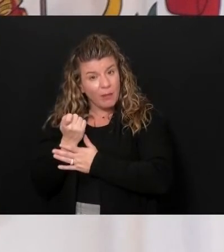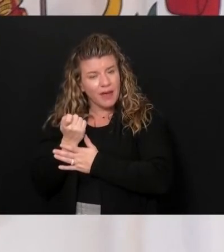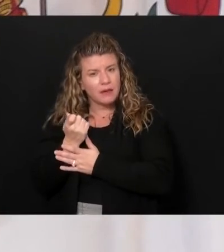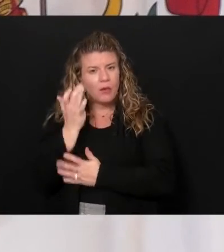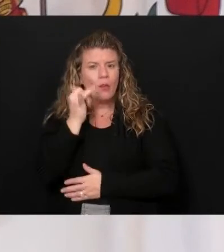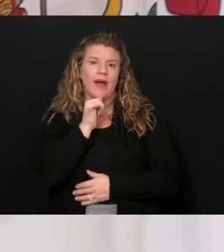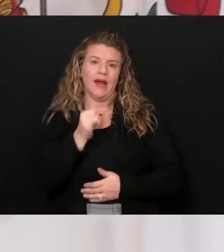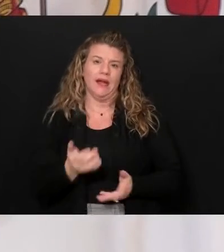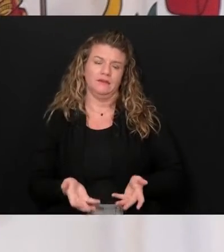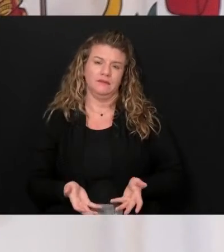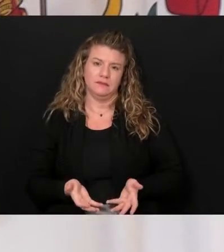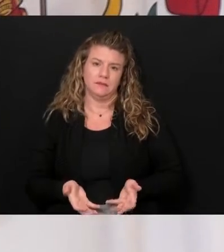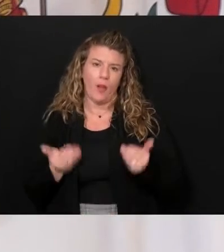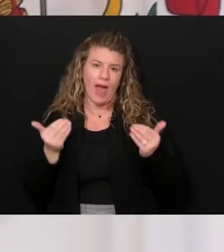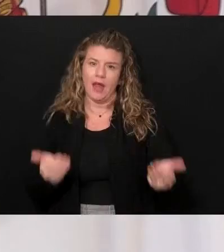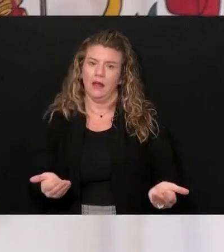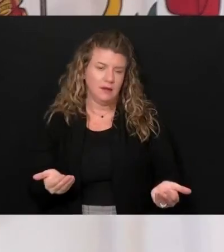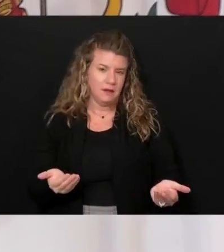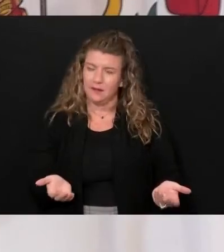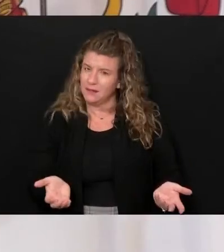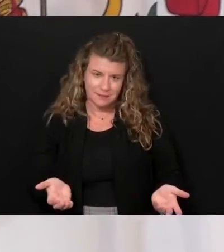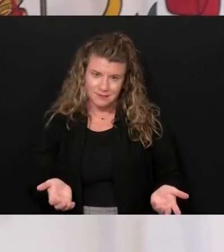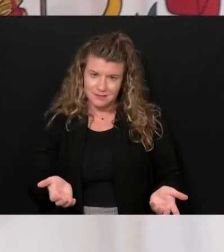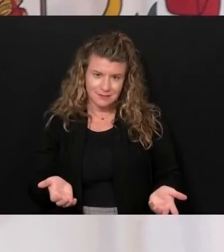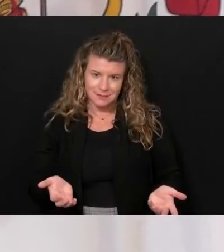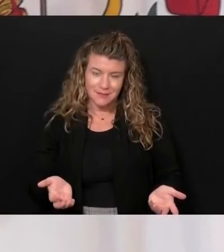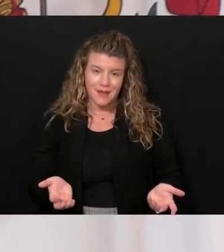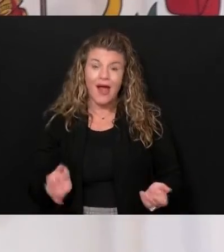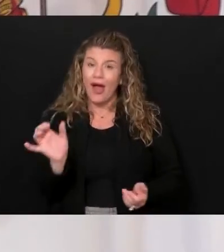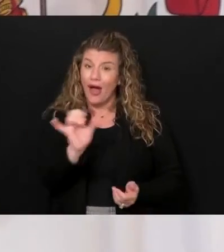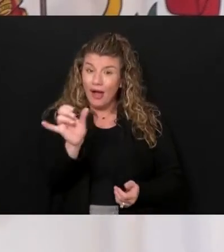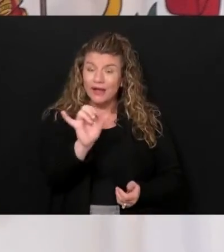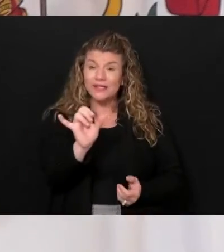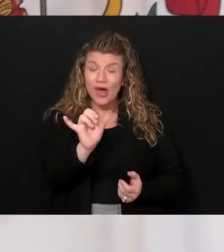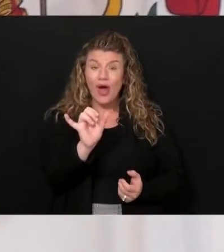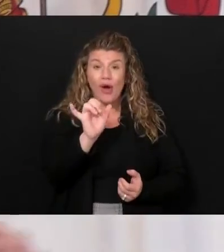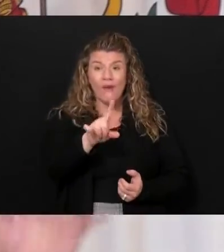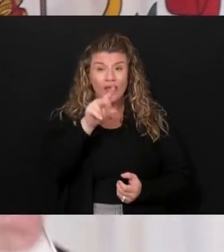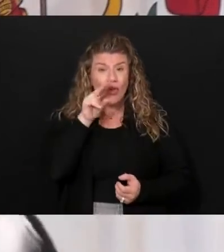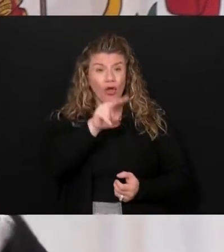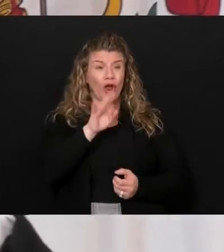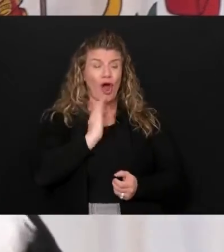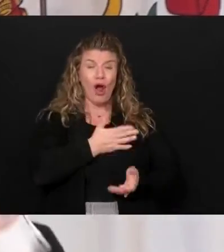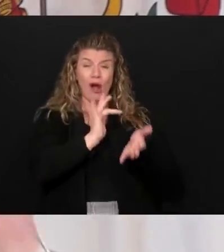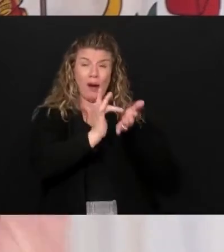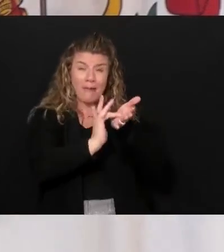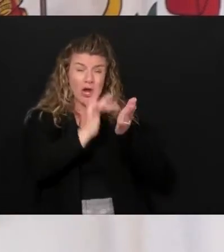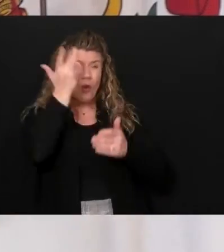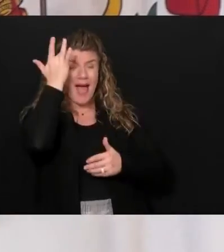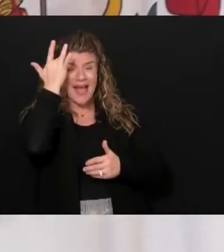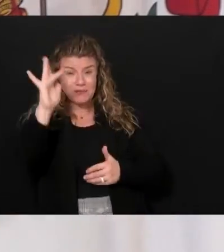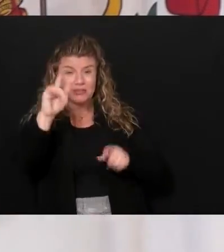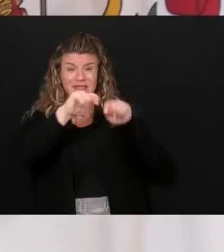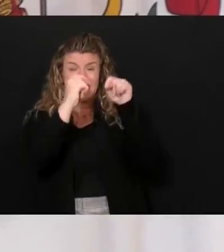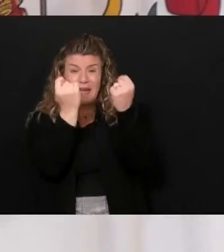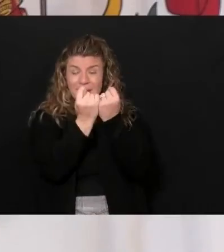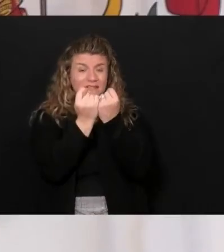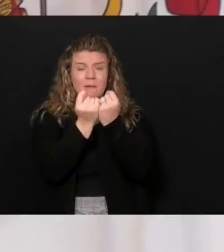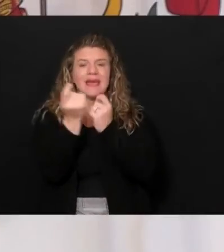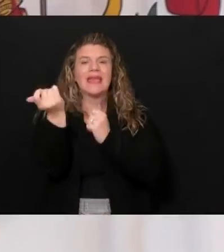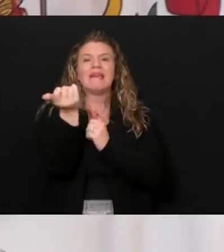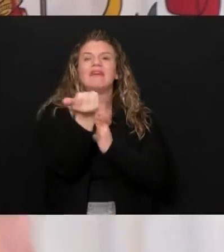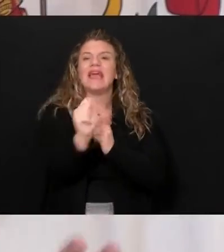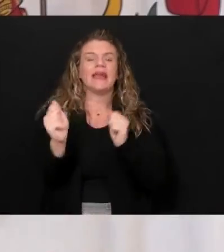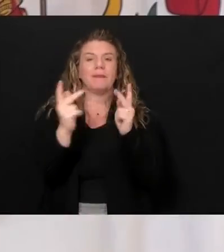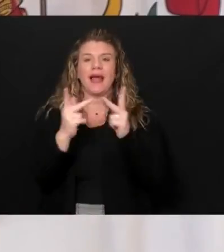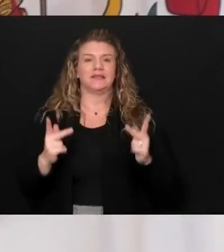not do it? And the other flip side of it is all the medical experts from here